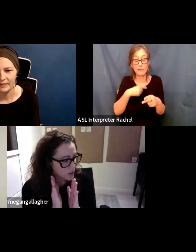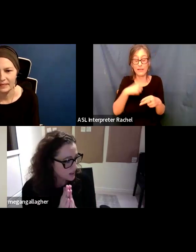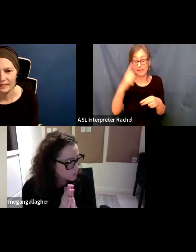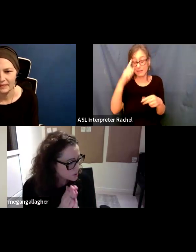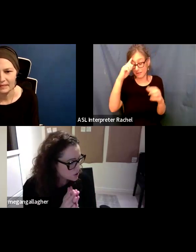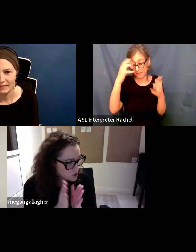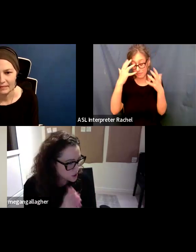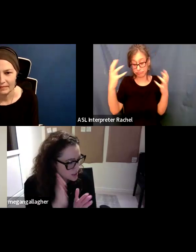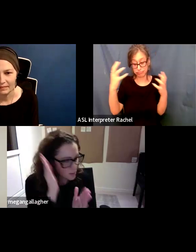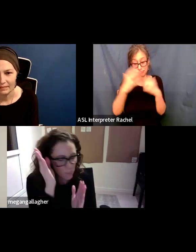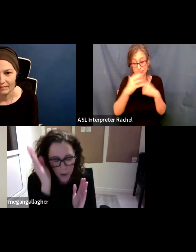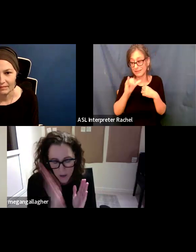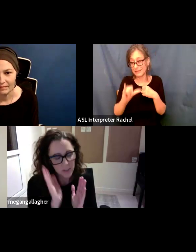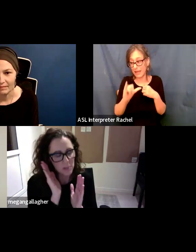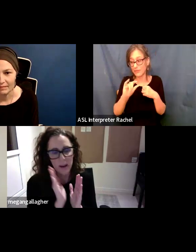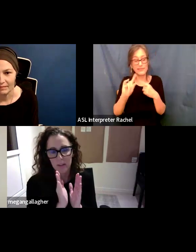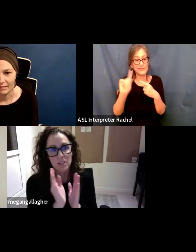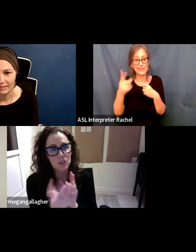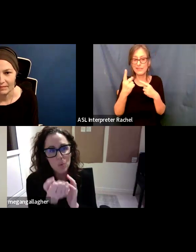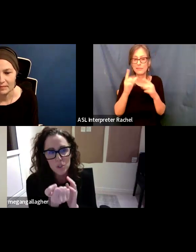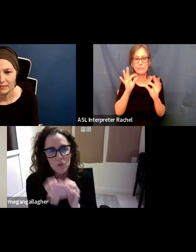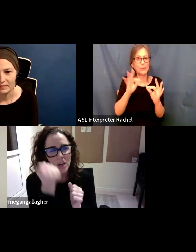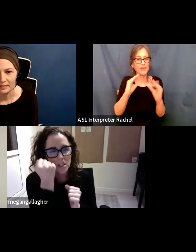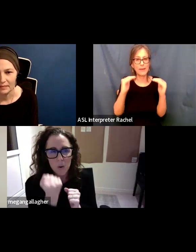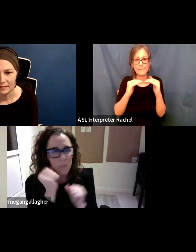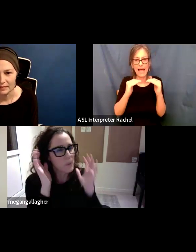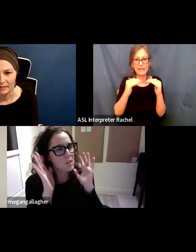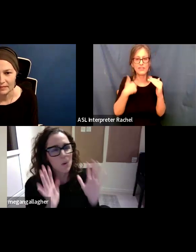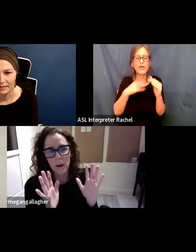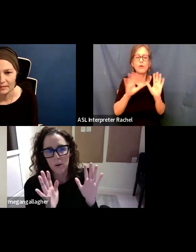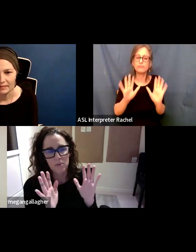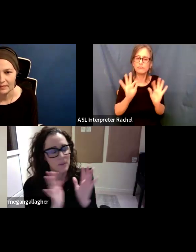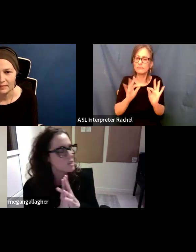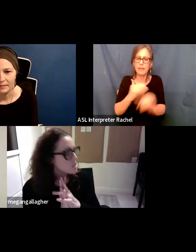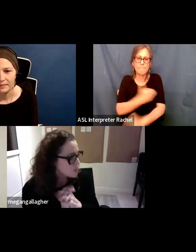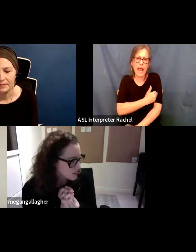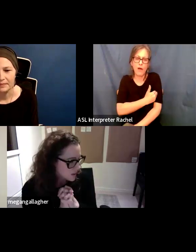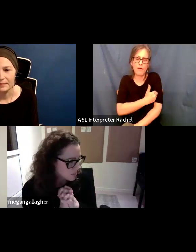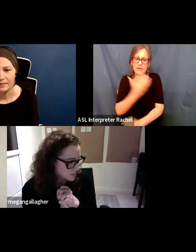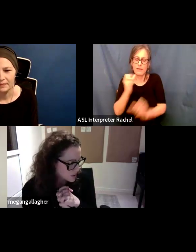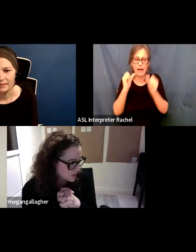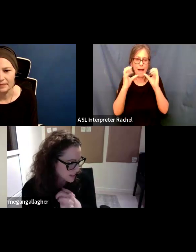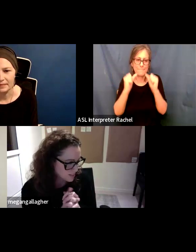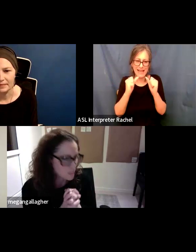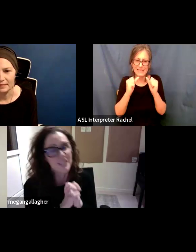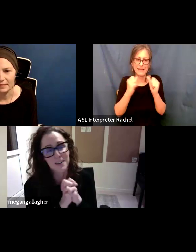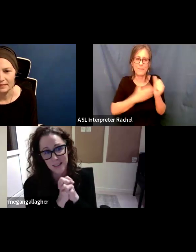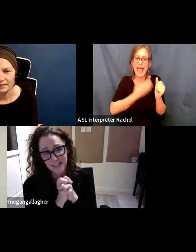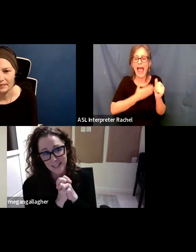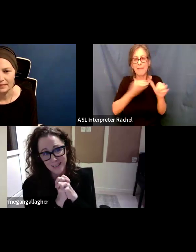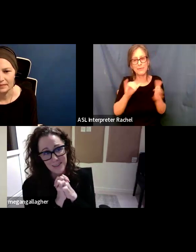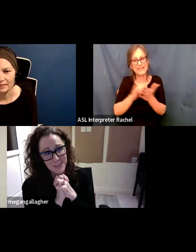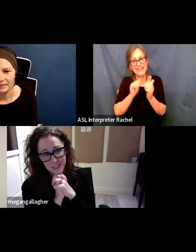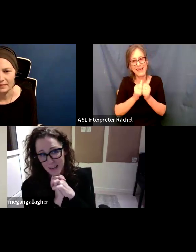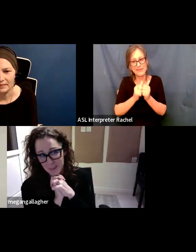mind. It was just the perfectly balanced, so restrained, but so powerful, just so incredible. I'm so glad we did all